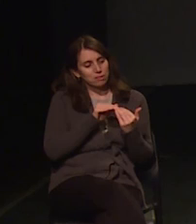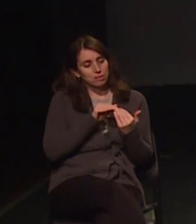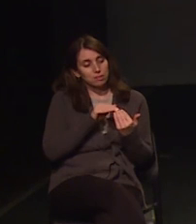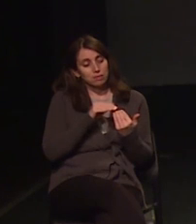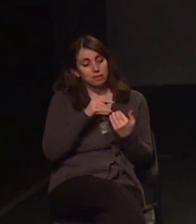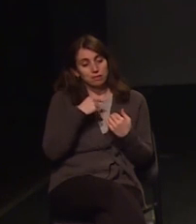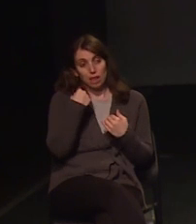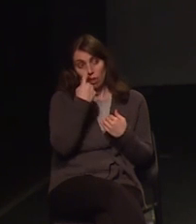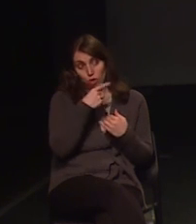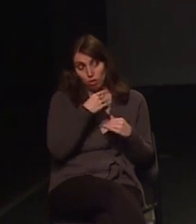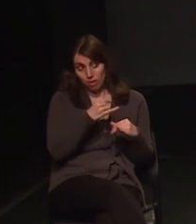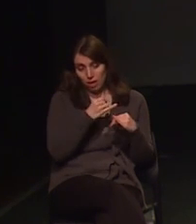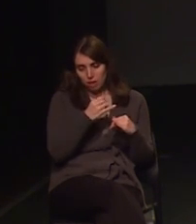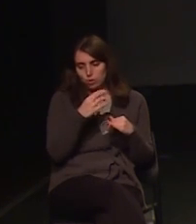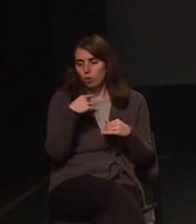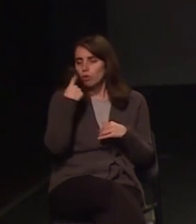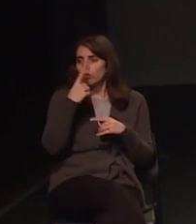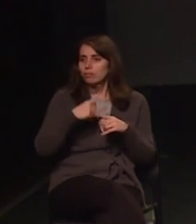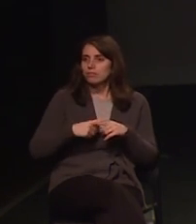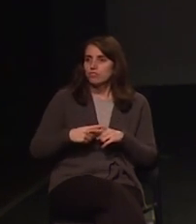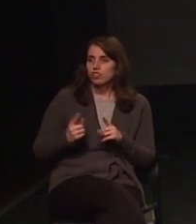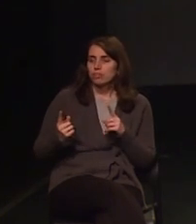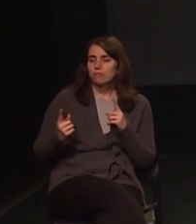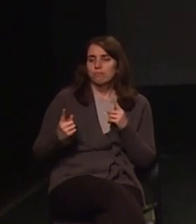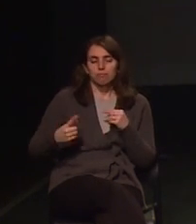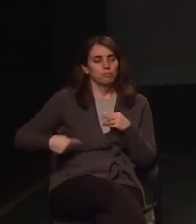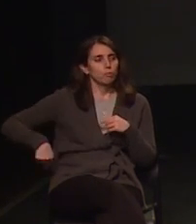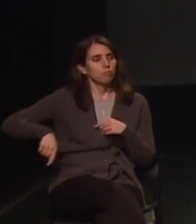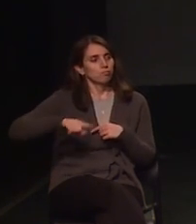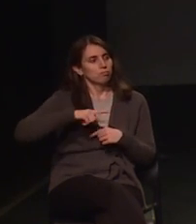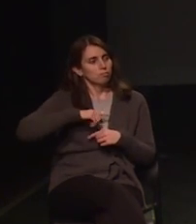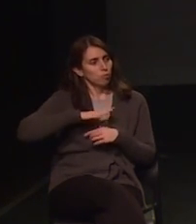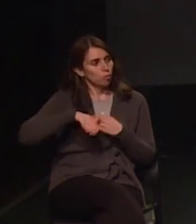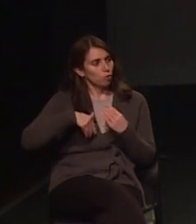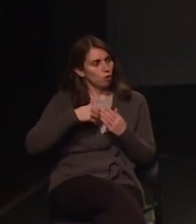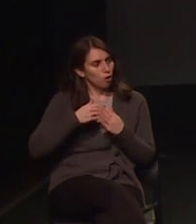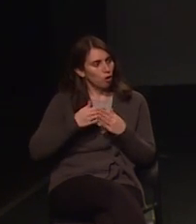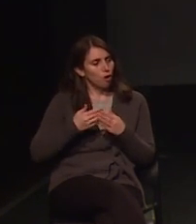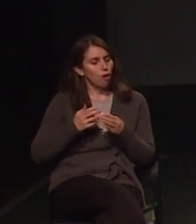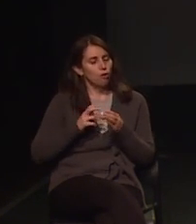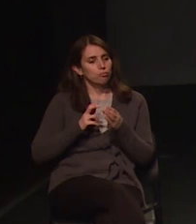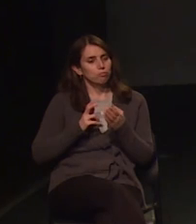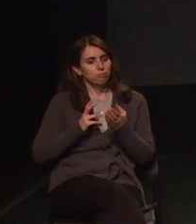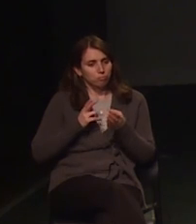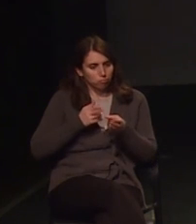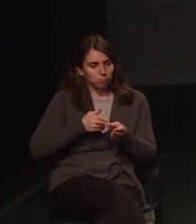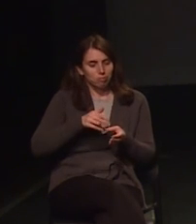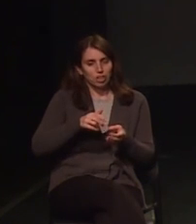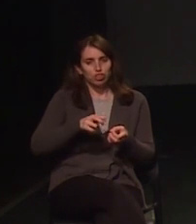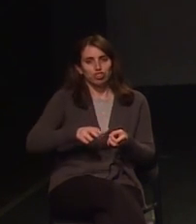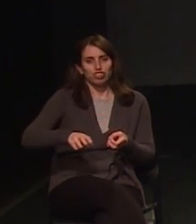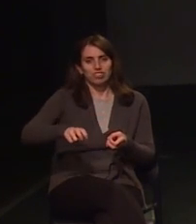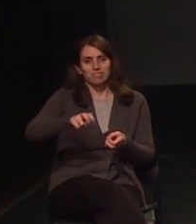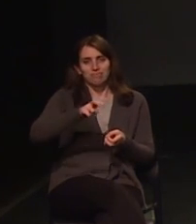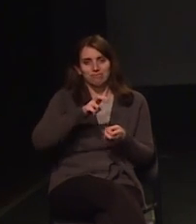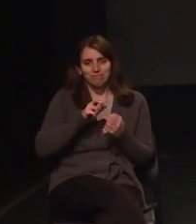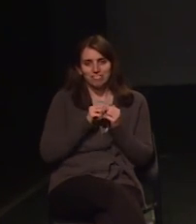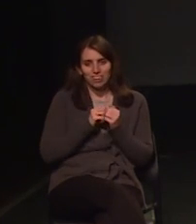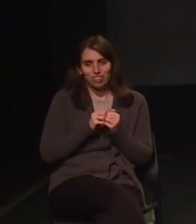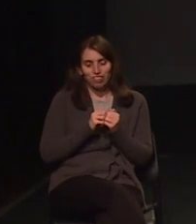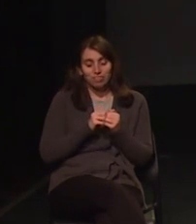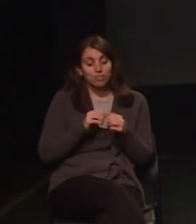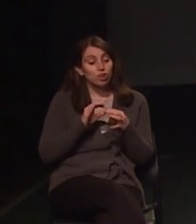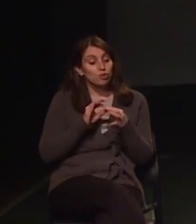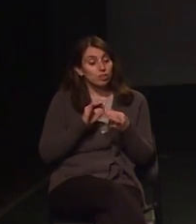from us, who are taking the journey with us. Related to that, I see organizations